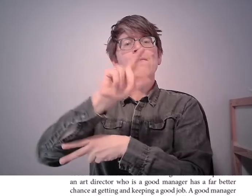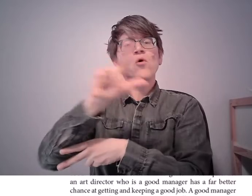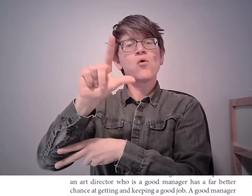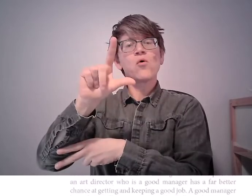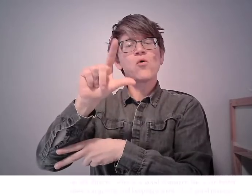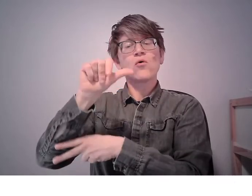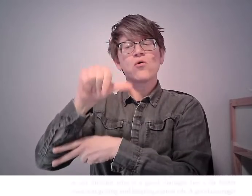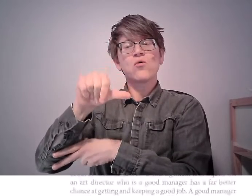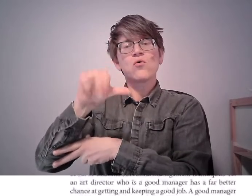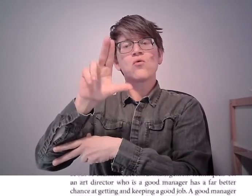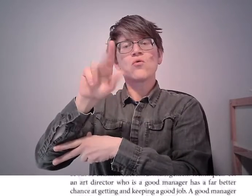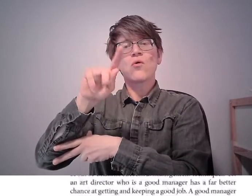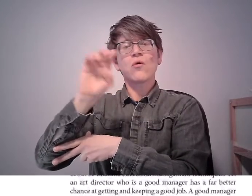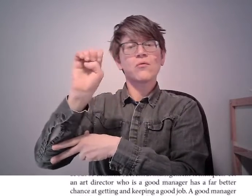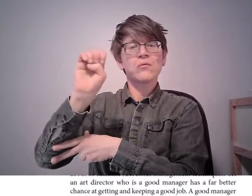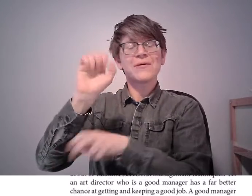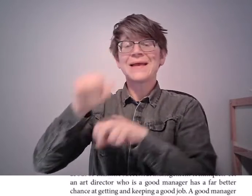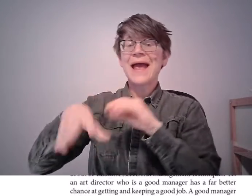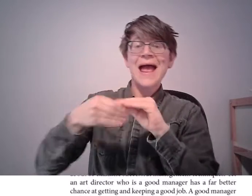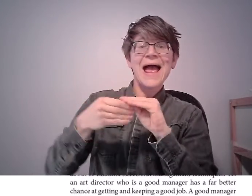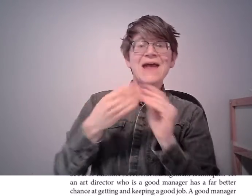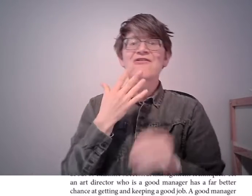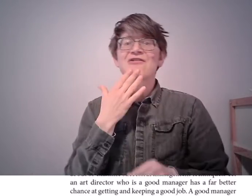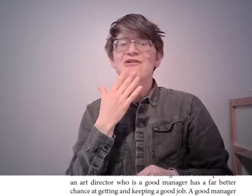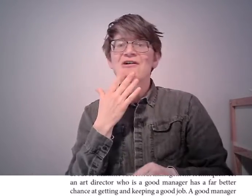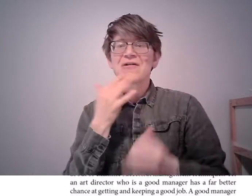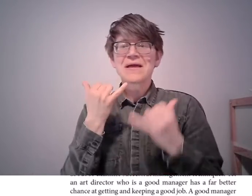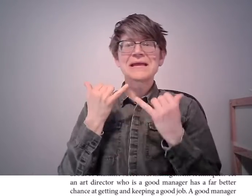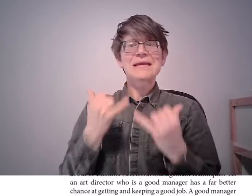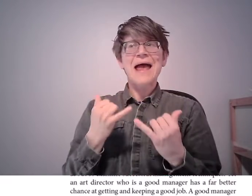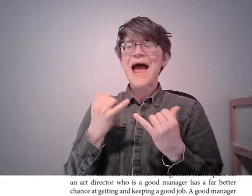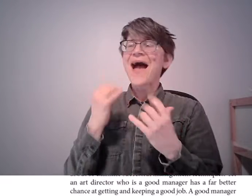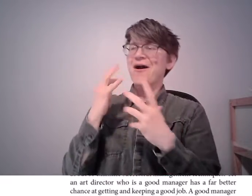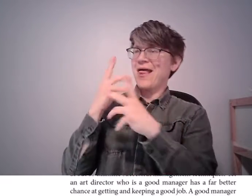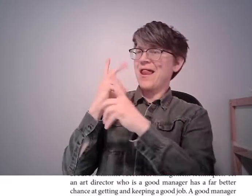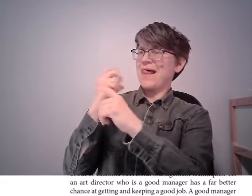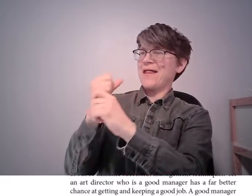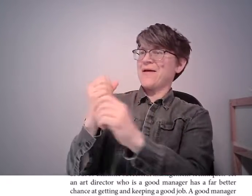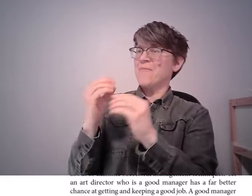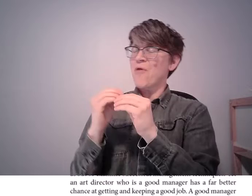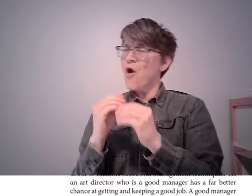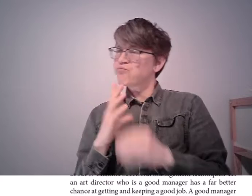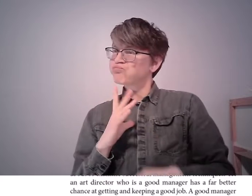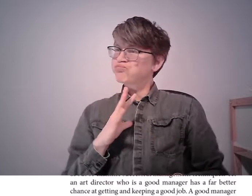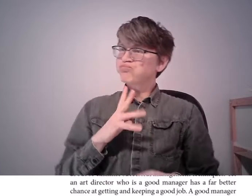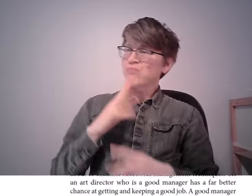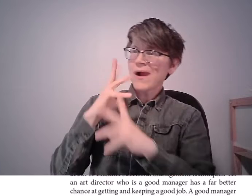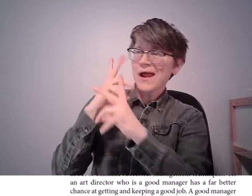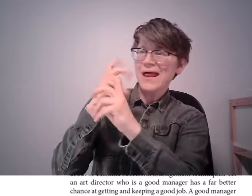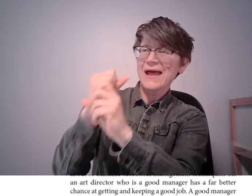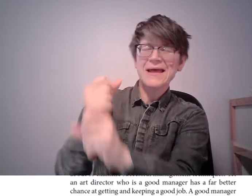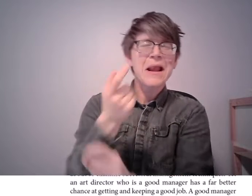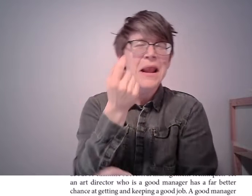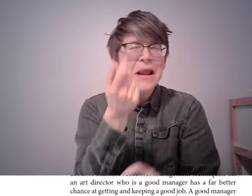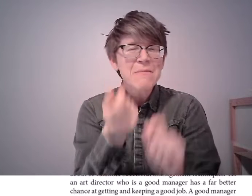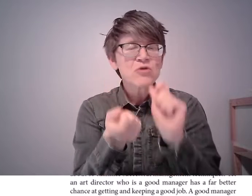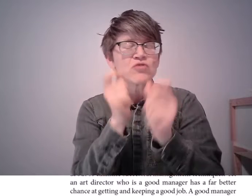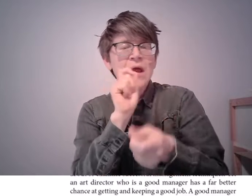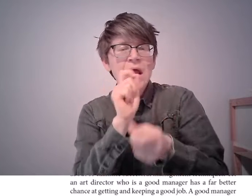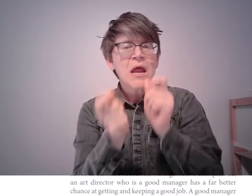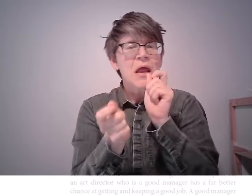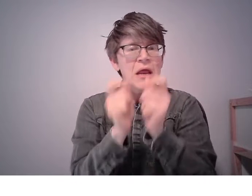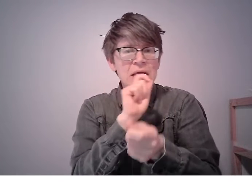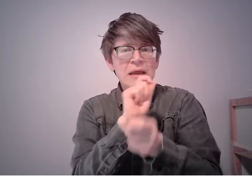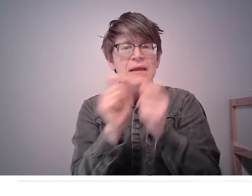callouts. Adding a bit of color can add extra appeal to the reader. These small changes all provide something